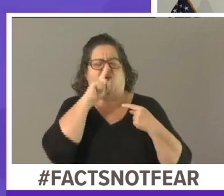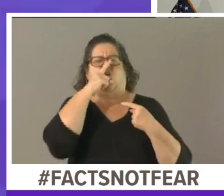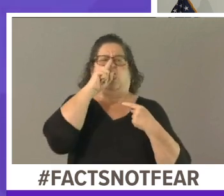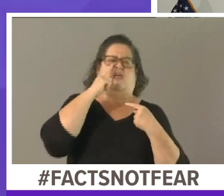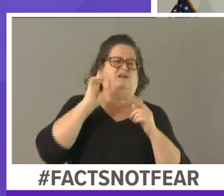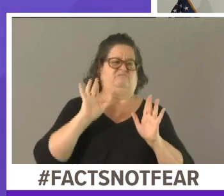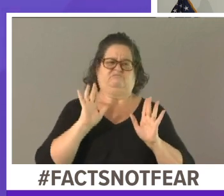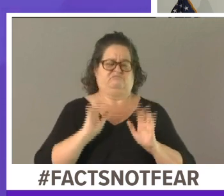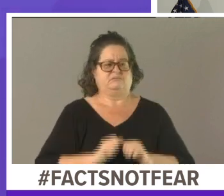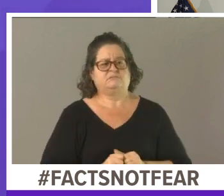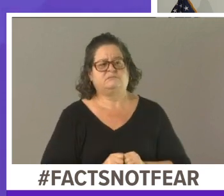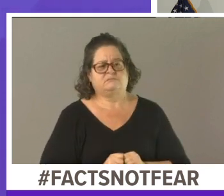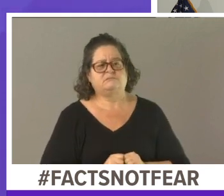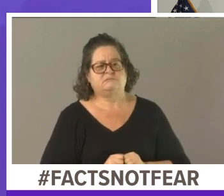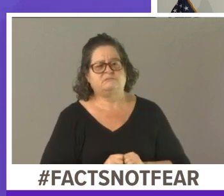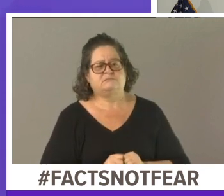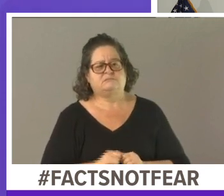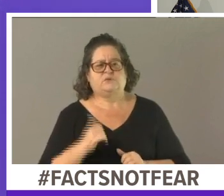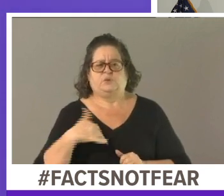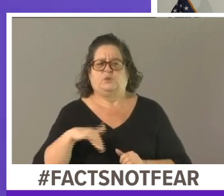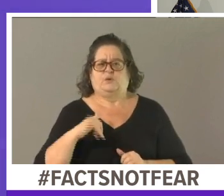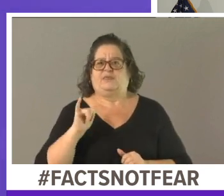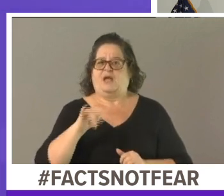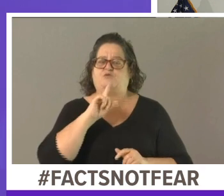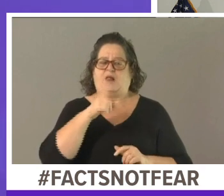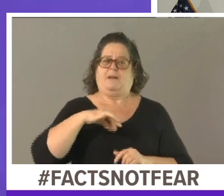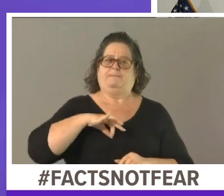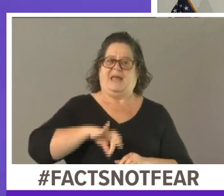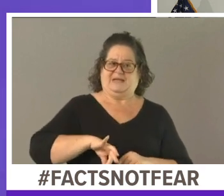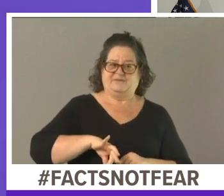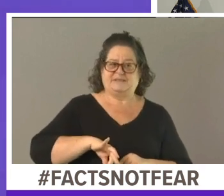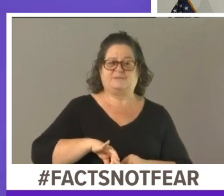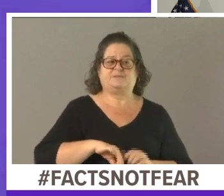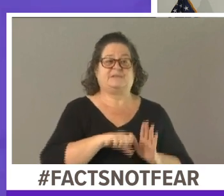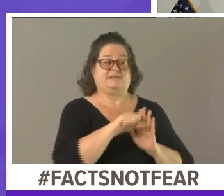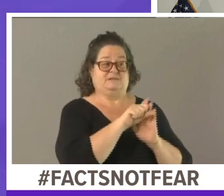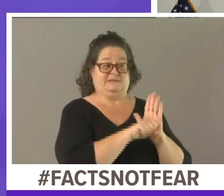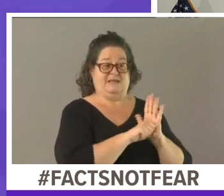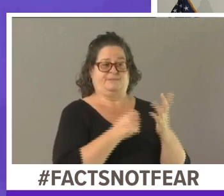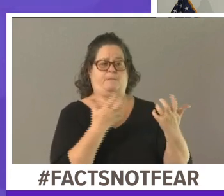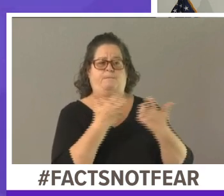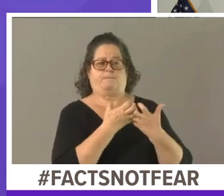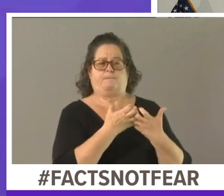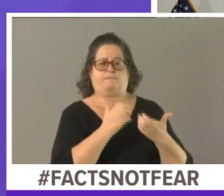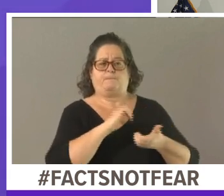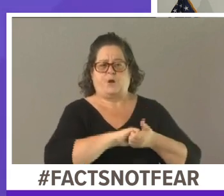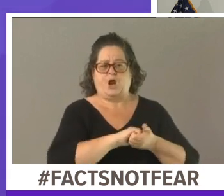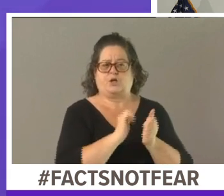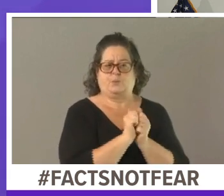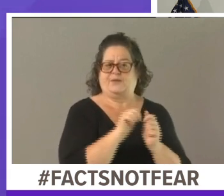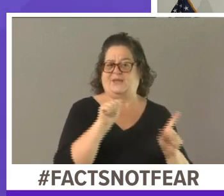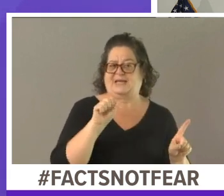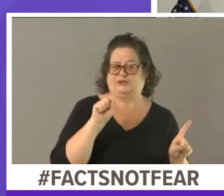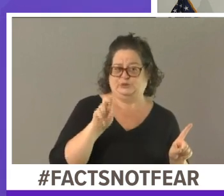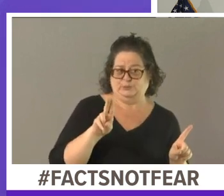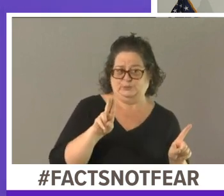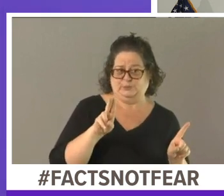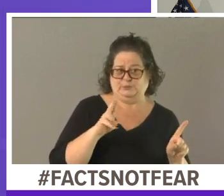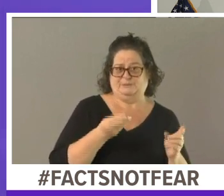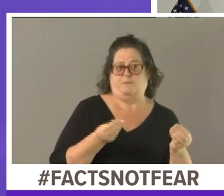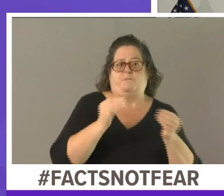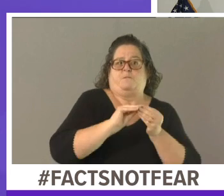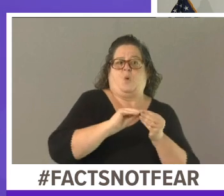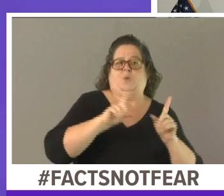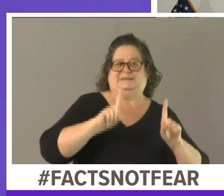The state is going to continue to partner with the university to ramp up this kind of testing as well. And Dr. Crow,